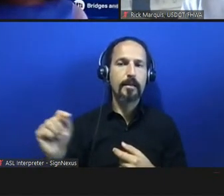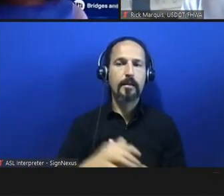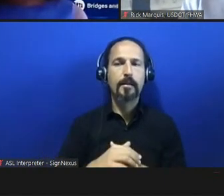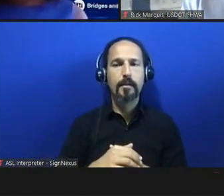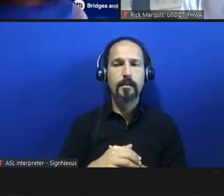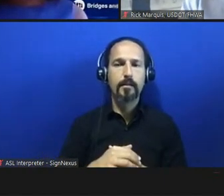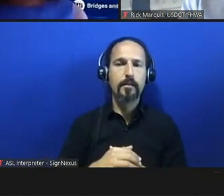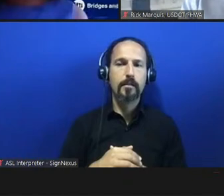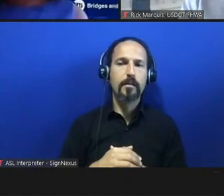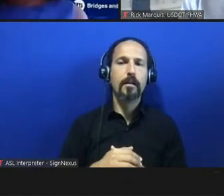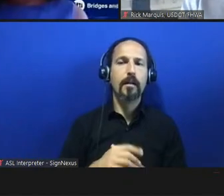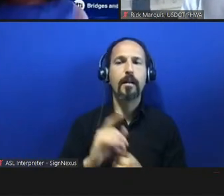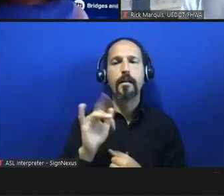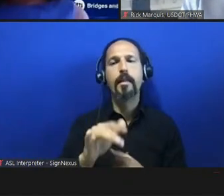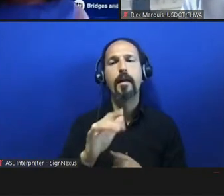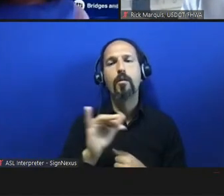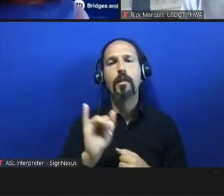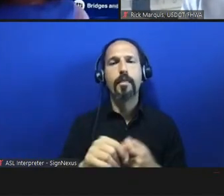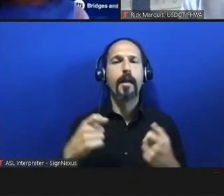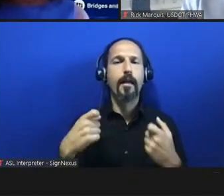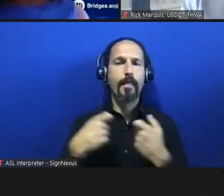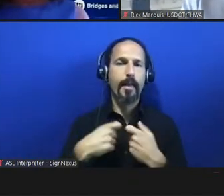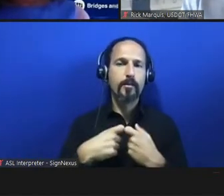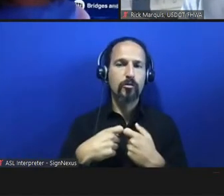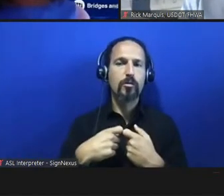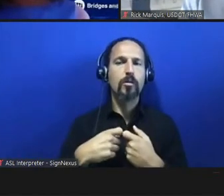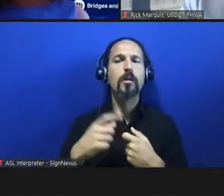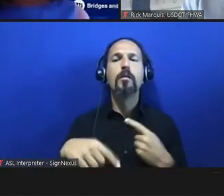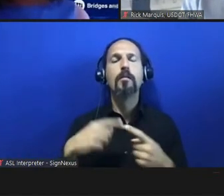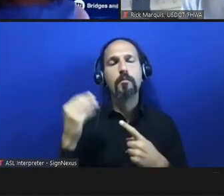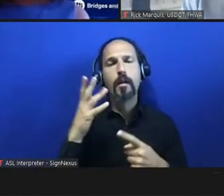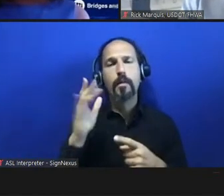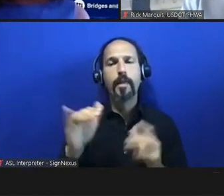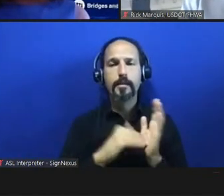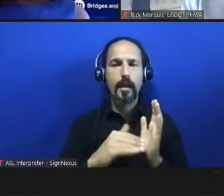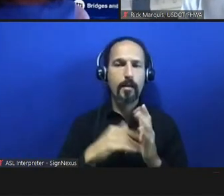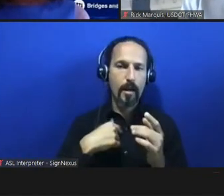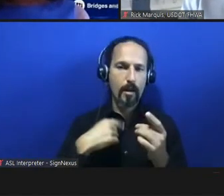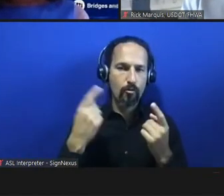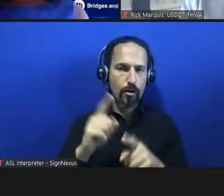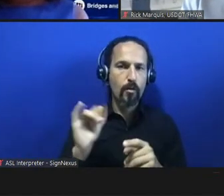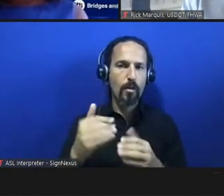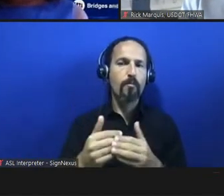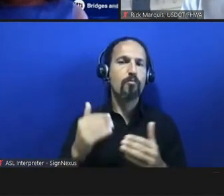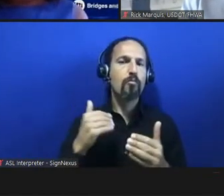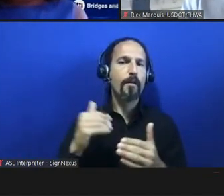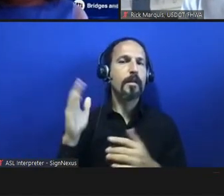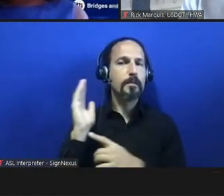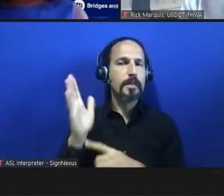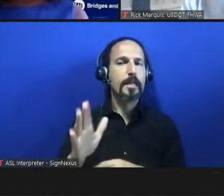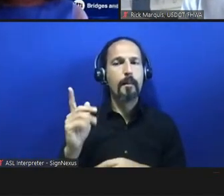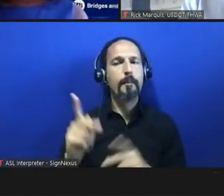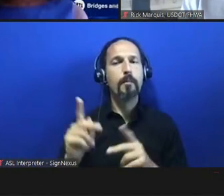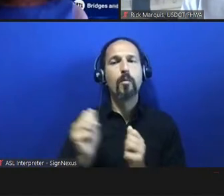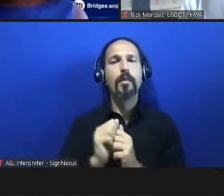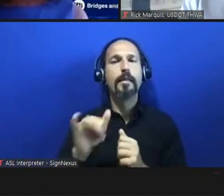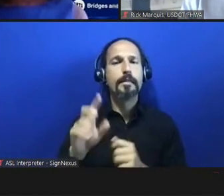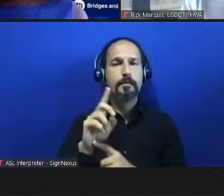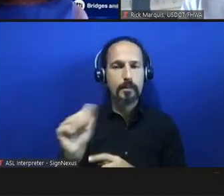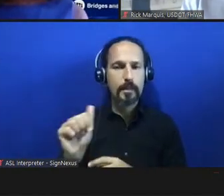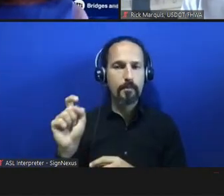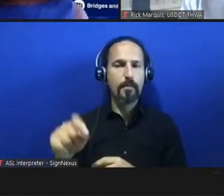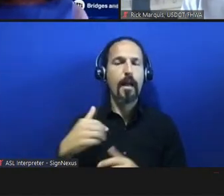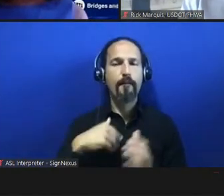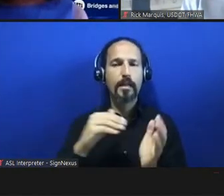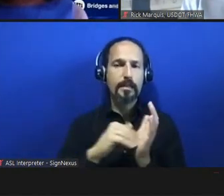regard to the electrification now a word about exemptions I agree with the previous speaker that people with disabilities must have